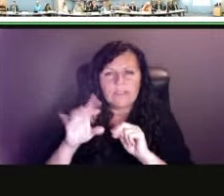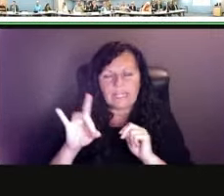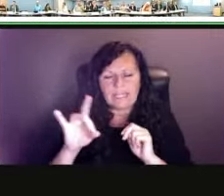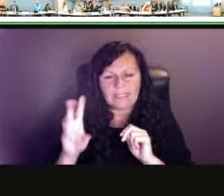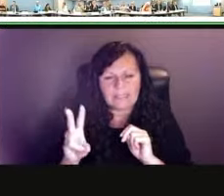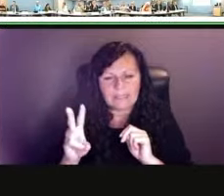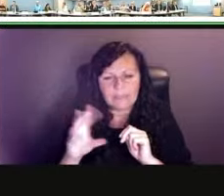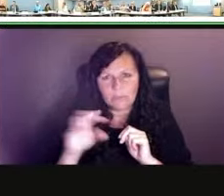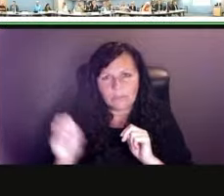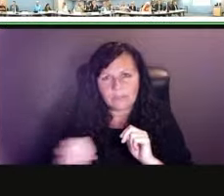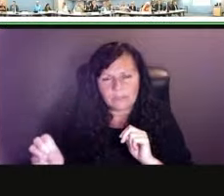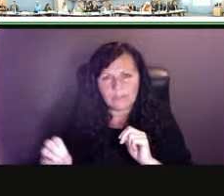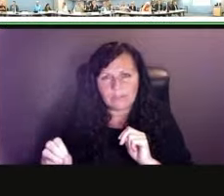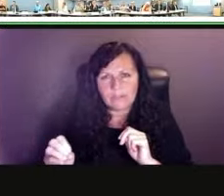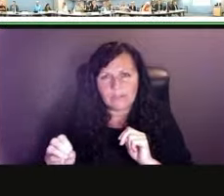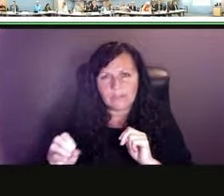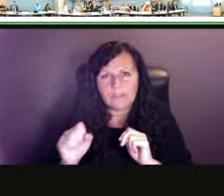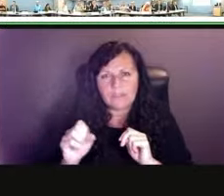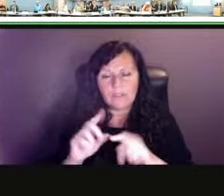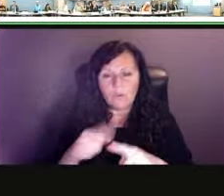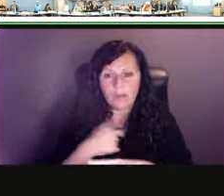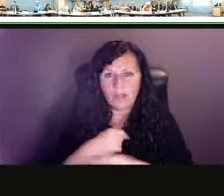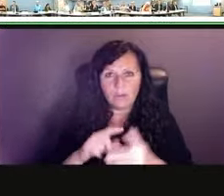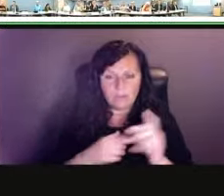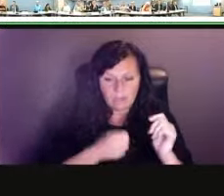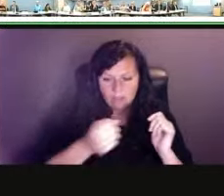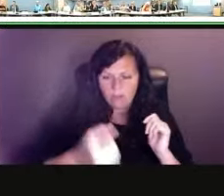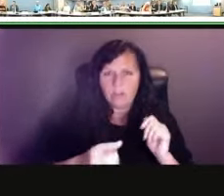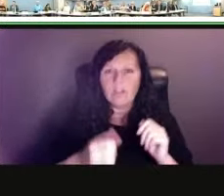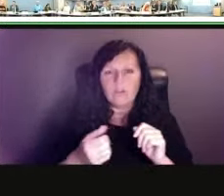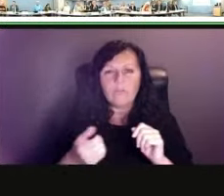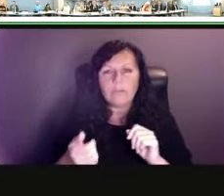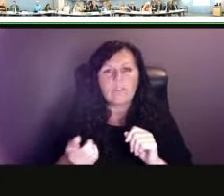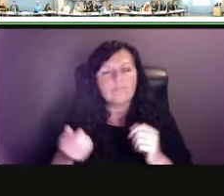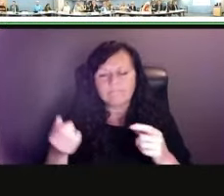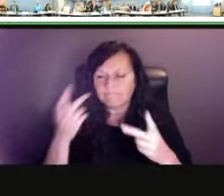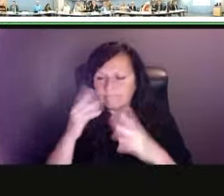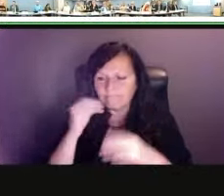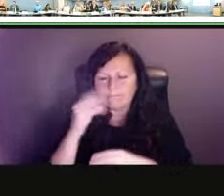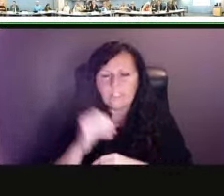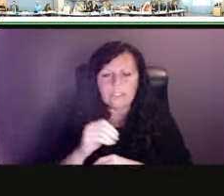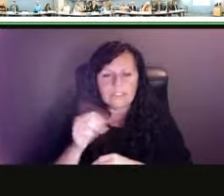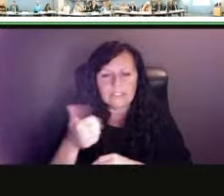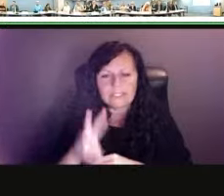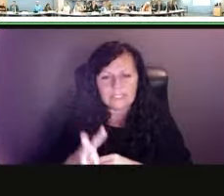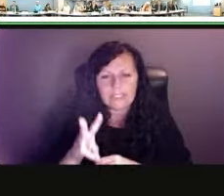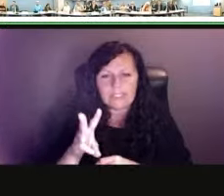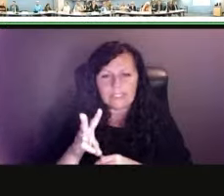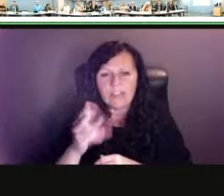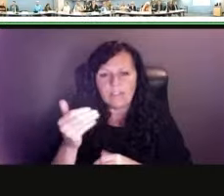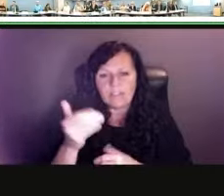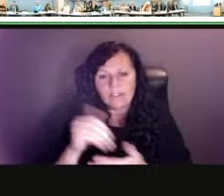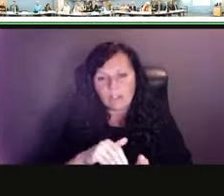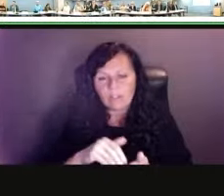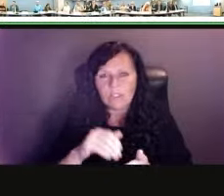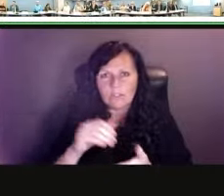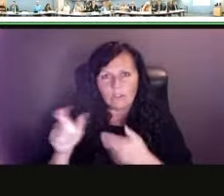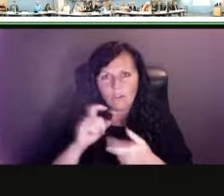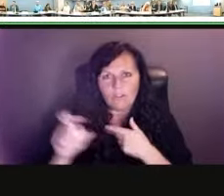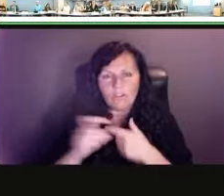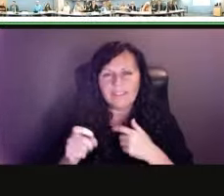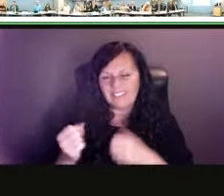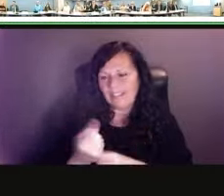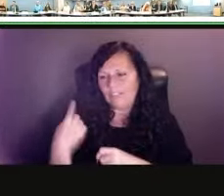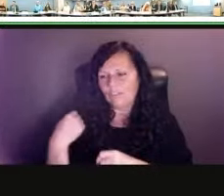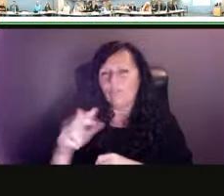we're, when I first started here, we were running 15,000 calls a year. We ran 32,000 last year. Well, we're going to blow through that this year.